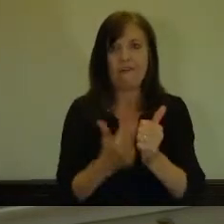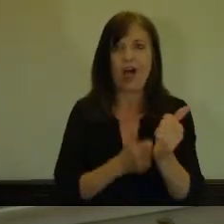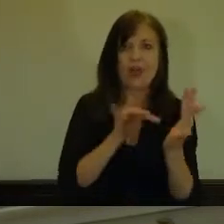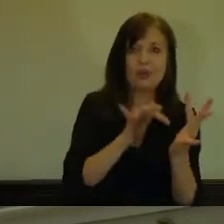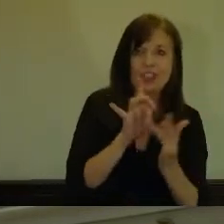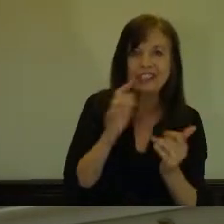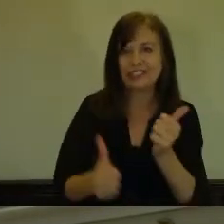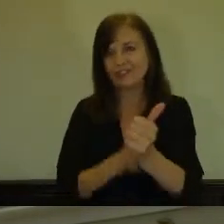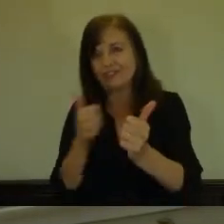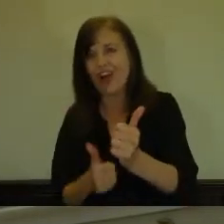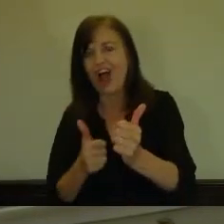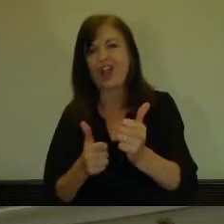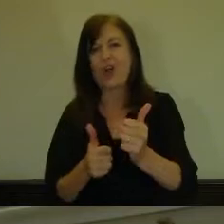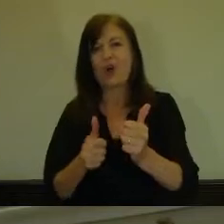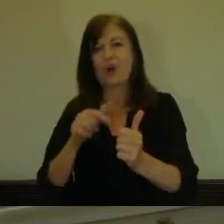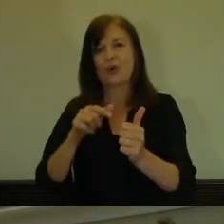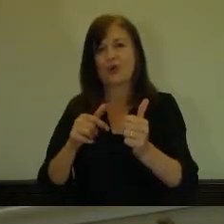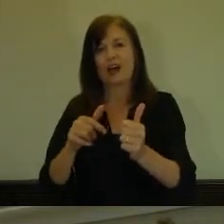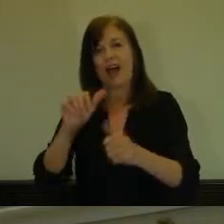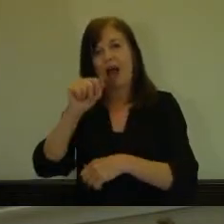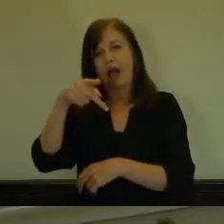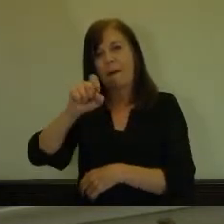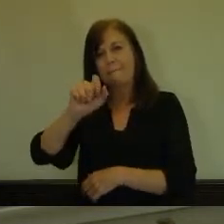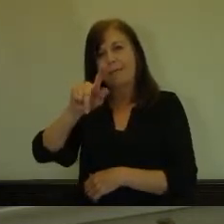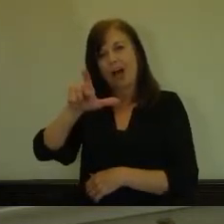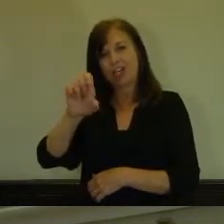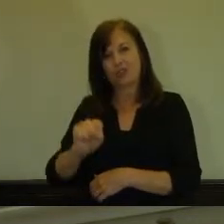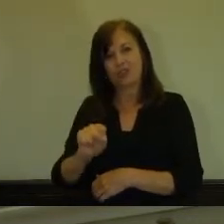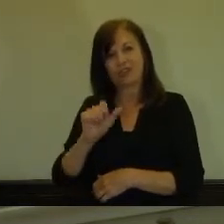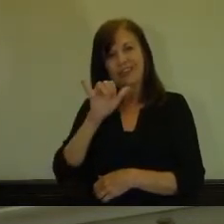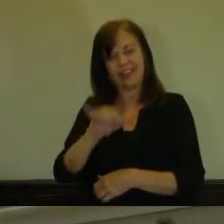work, the work of transformation.